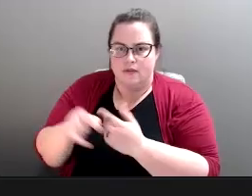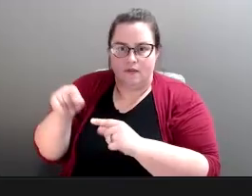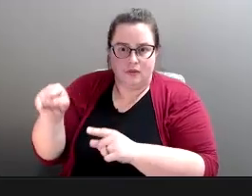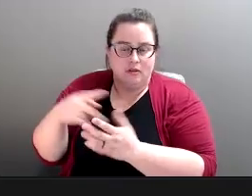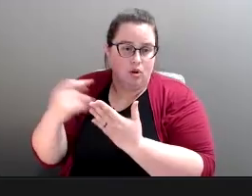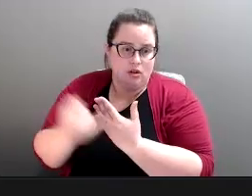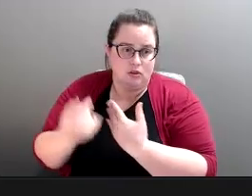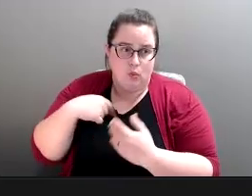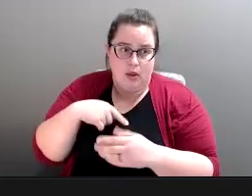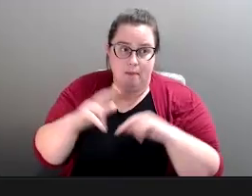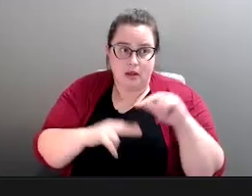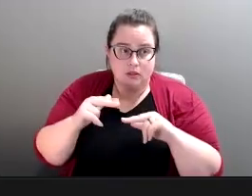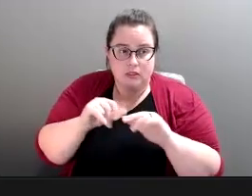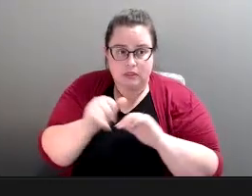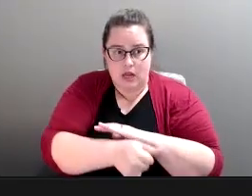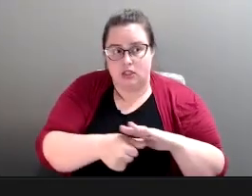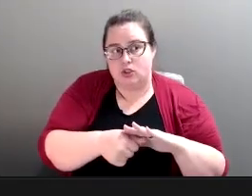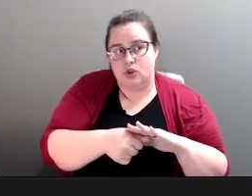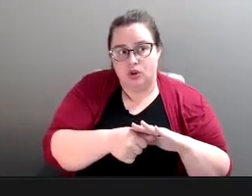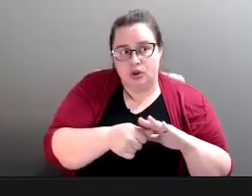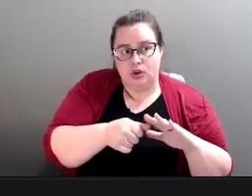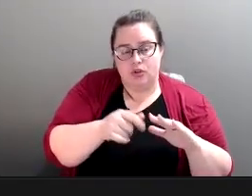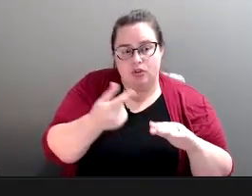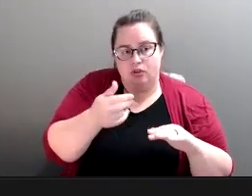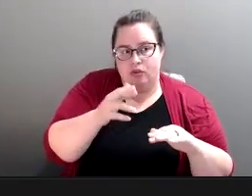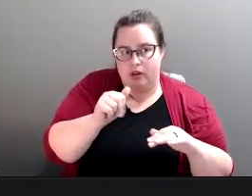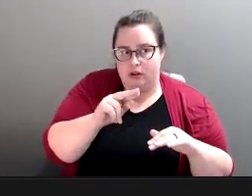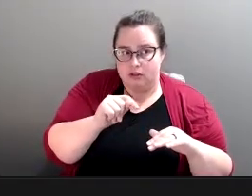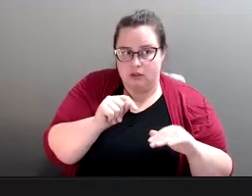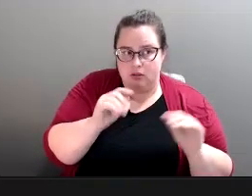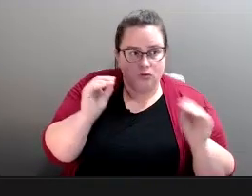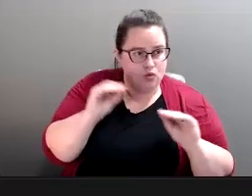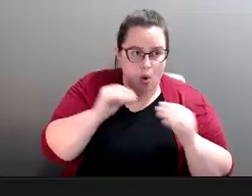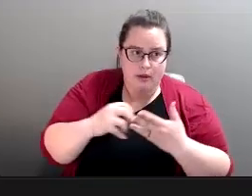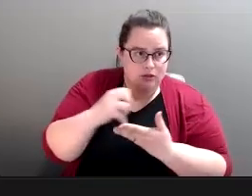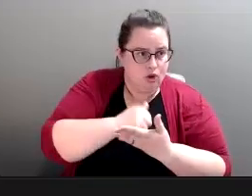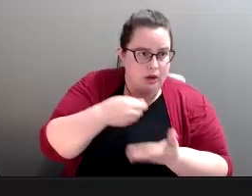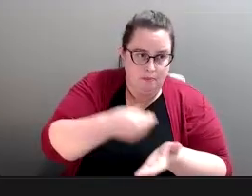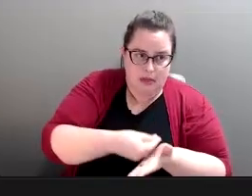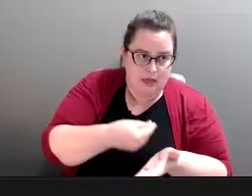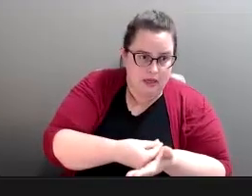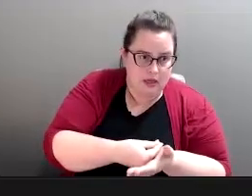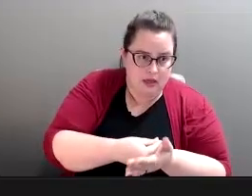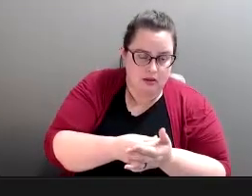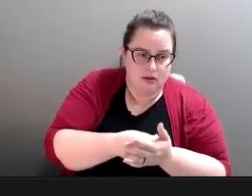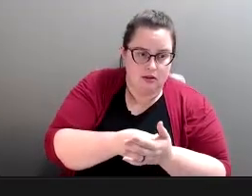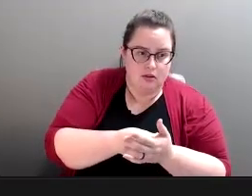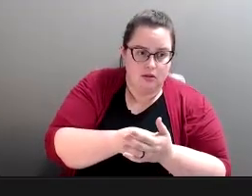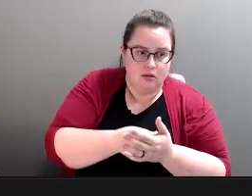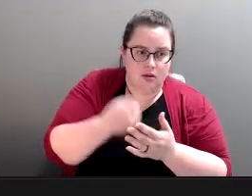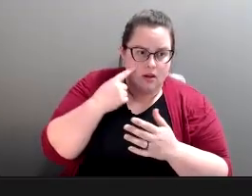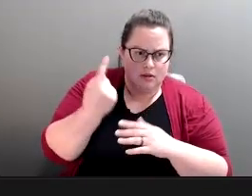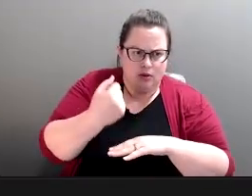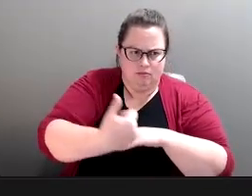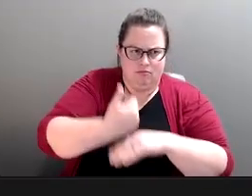that we built is on under the auspice of the grant. This is nobody's earning money from this. So just because I got accused of